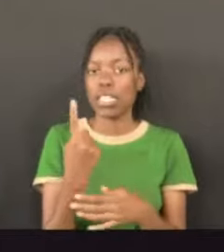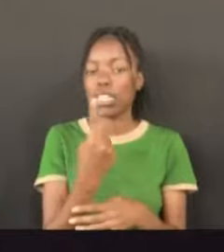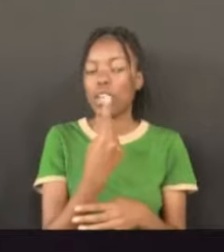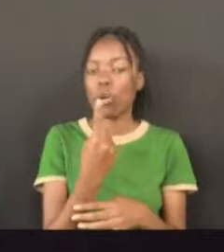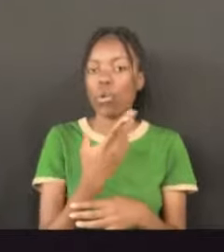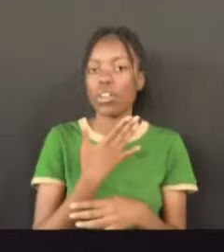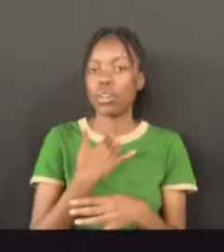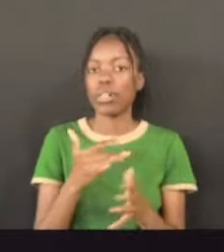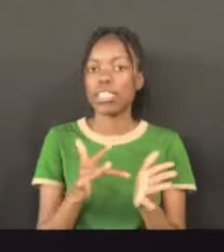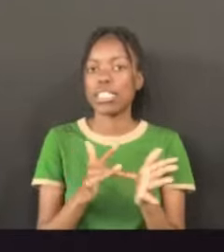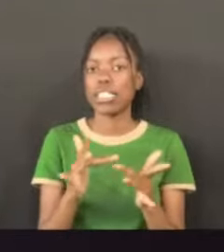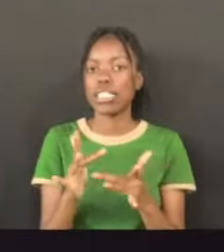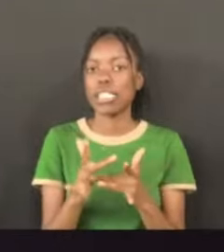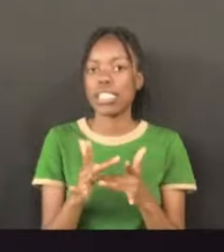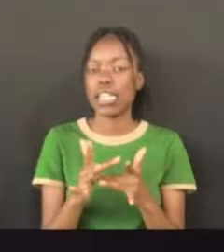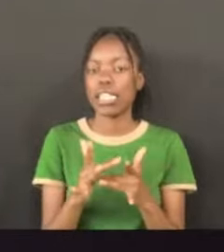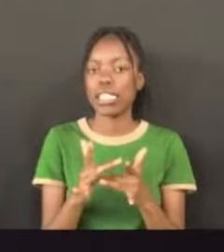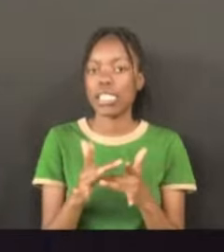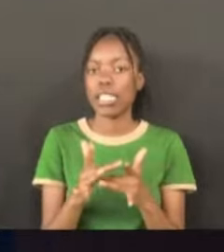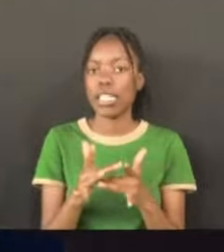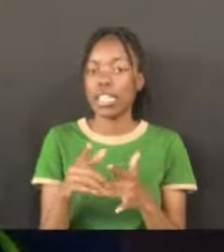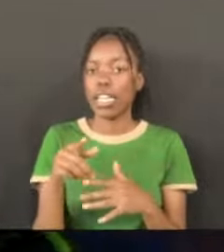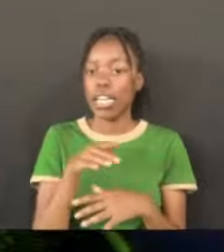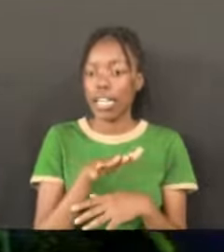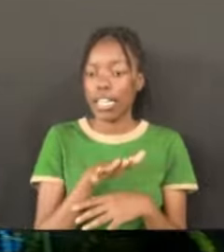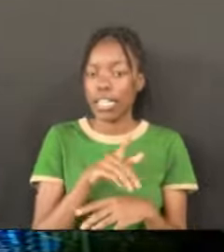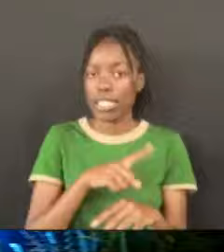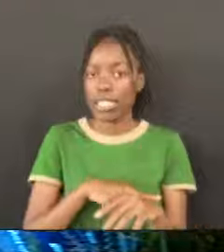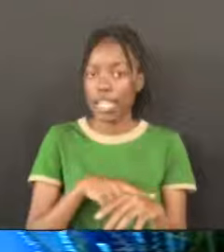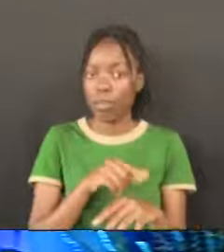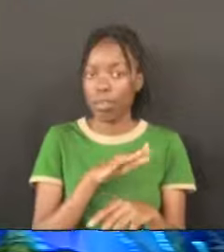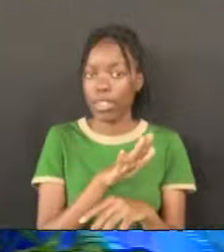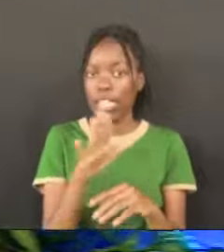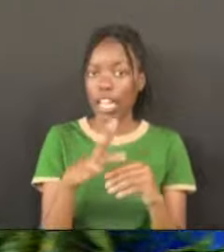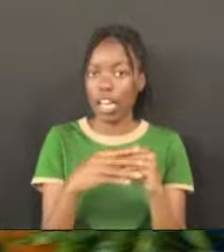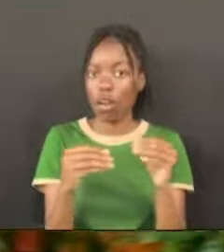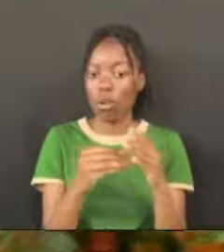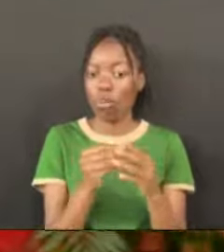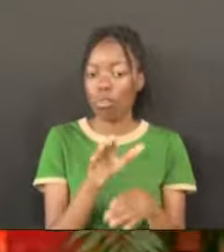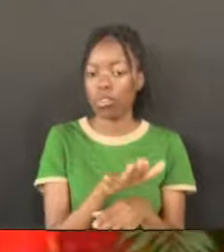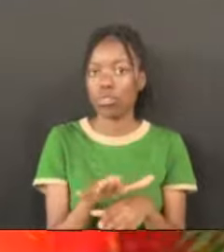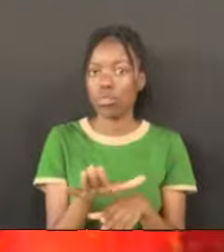as long as their comfort zone was not interfered with.